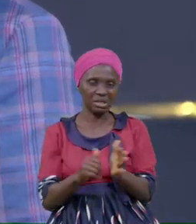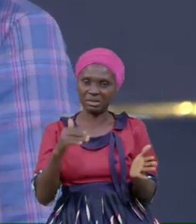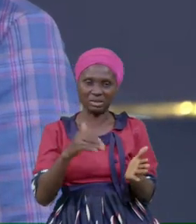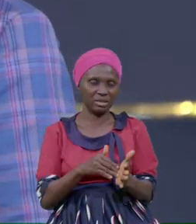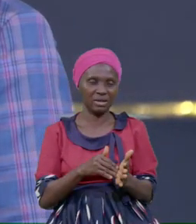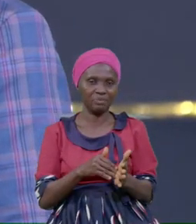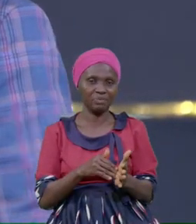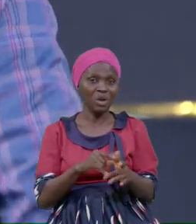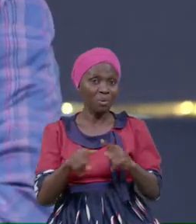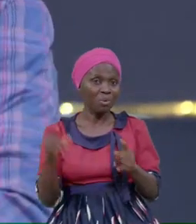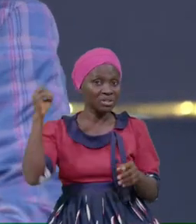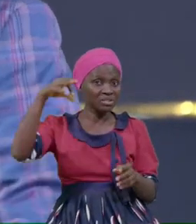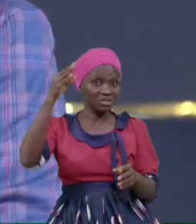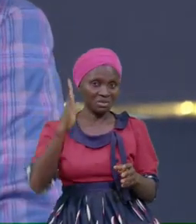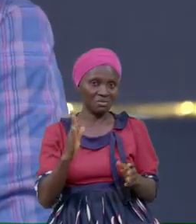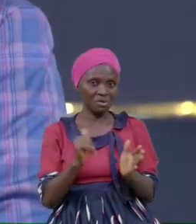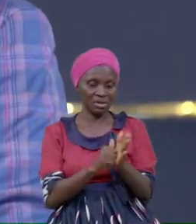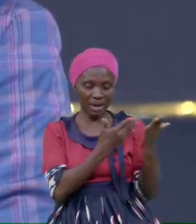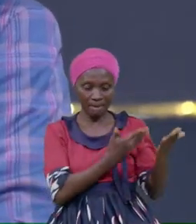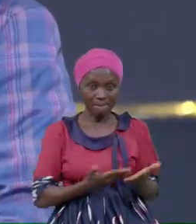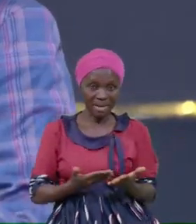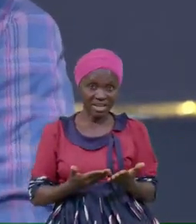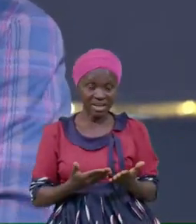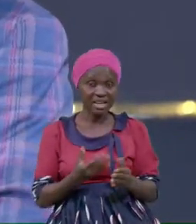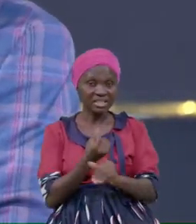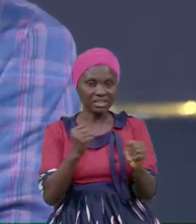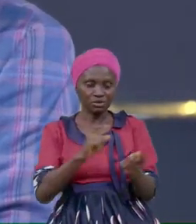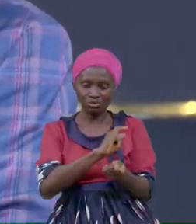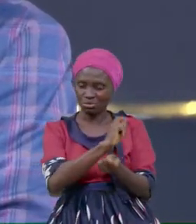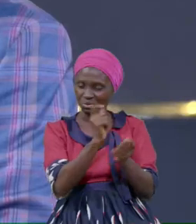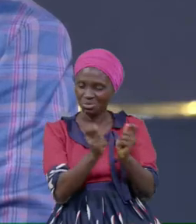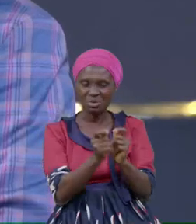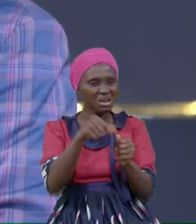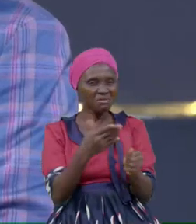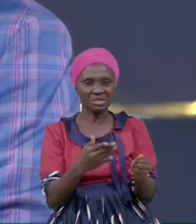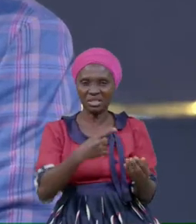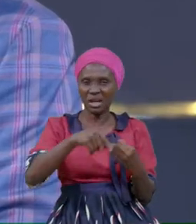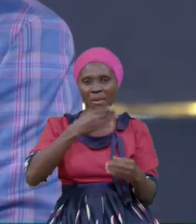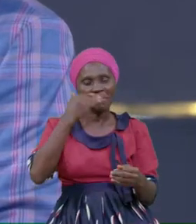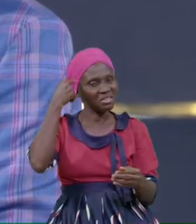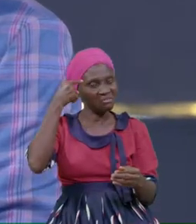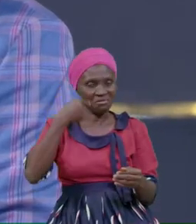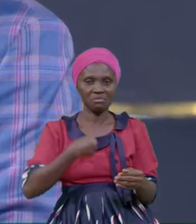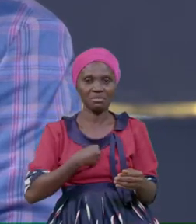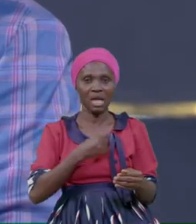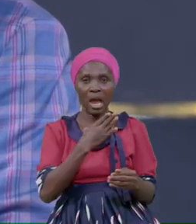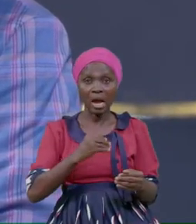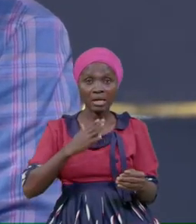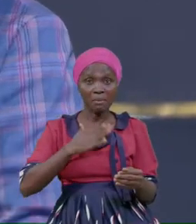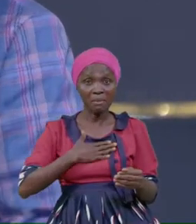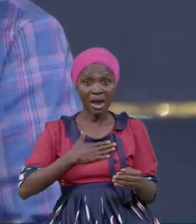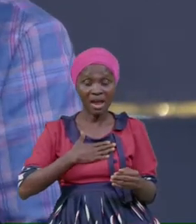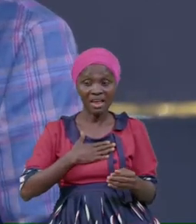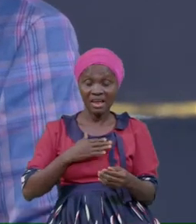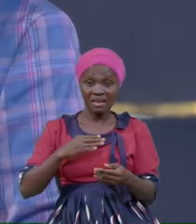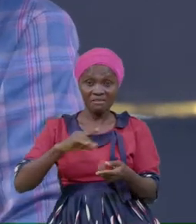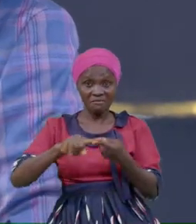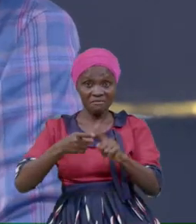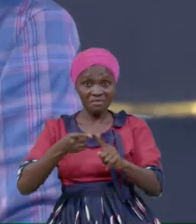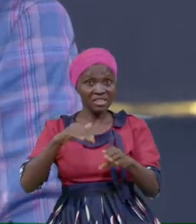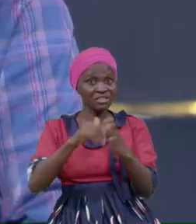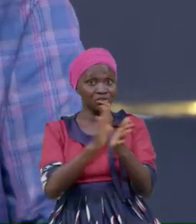better. And my fellow students, that time where I was schooling, saw me as different, distinct,